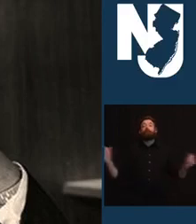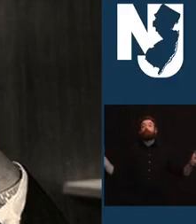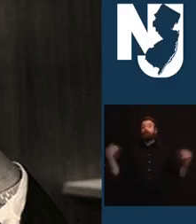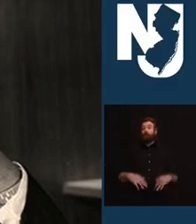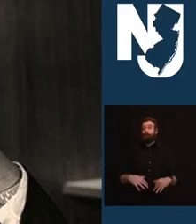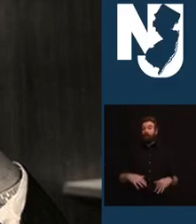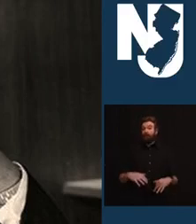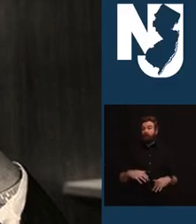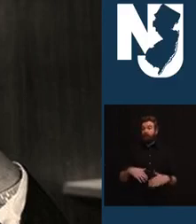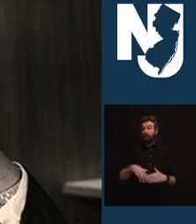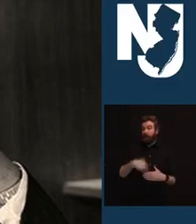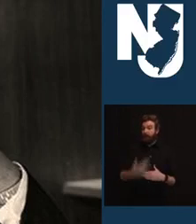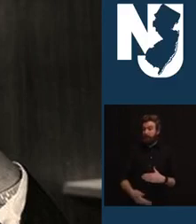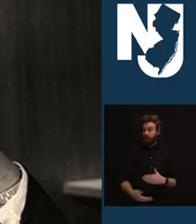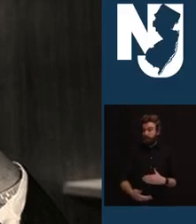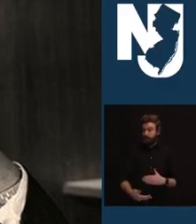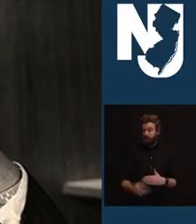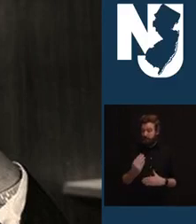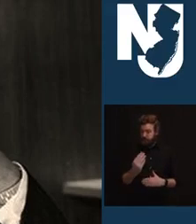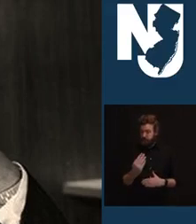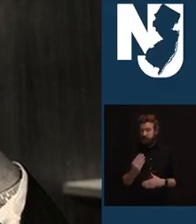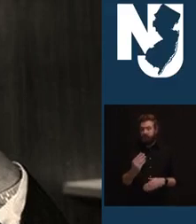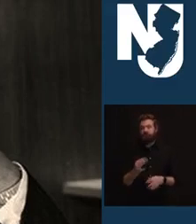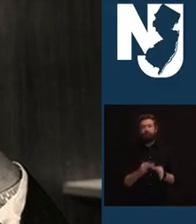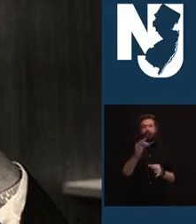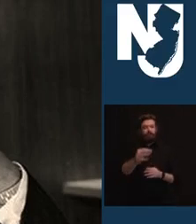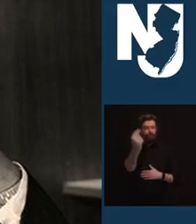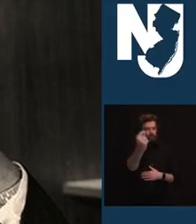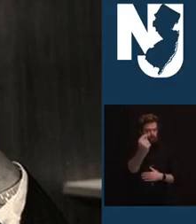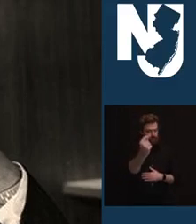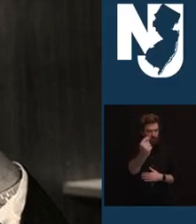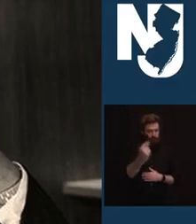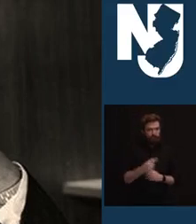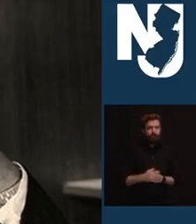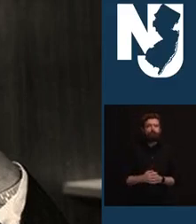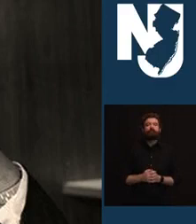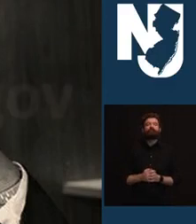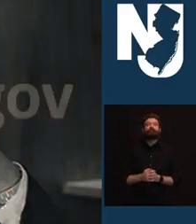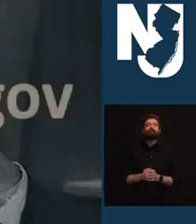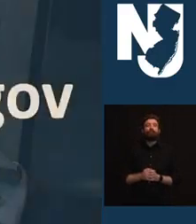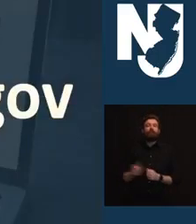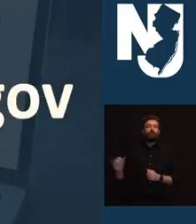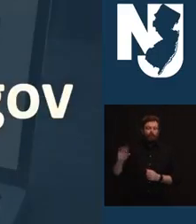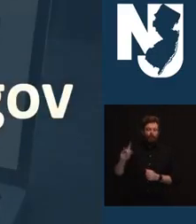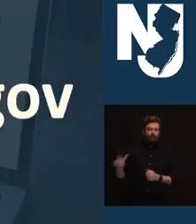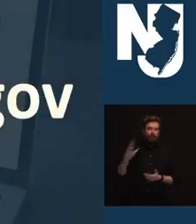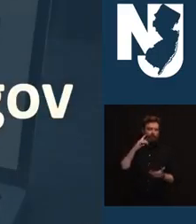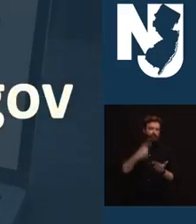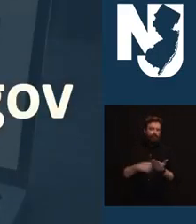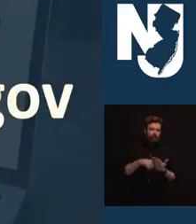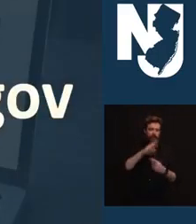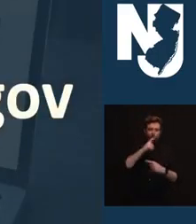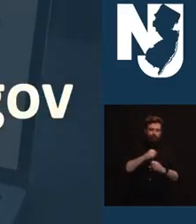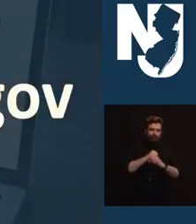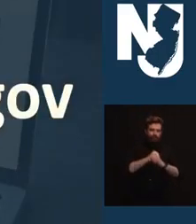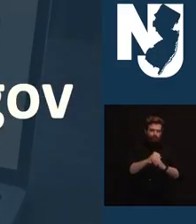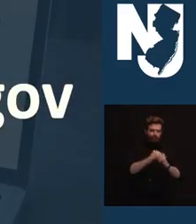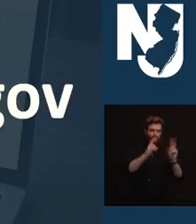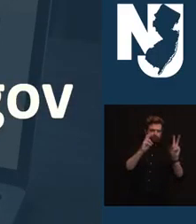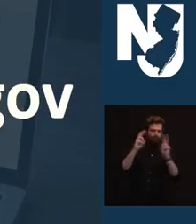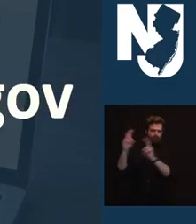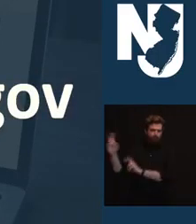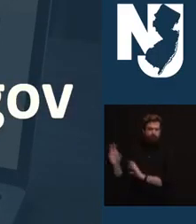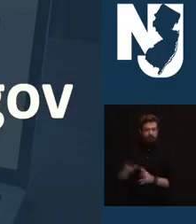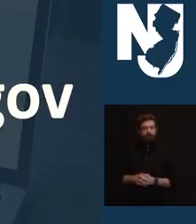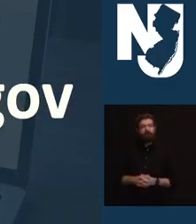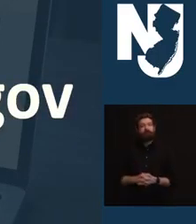it to Pat to go through some of the security deliberations and discussions we've been having, but there have been many, as you can imagine. With that, please help me welcome the